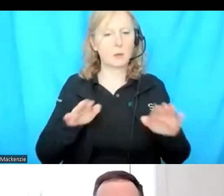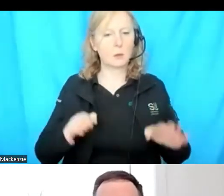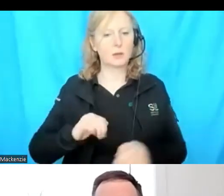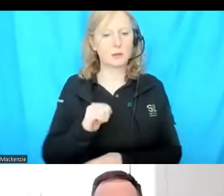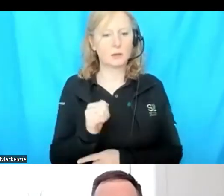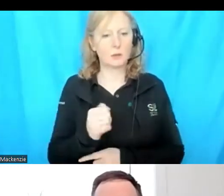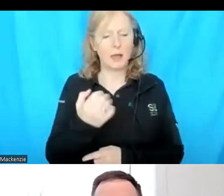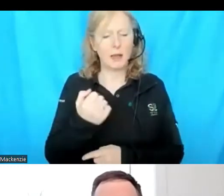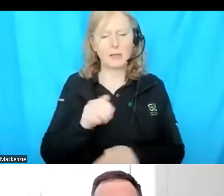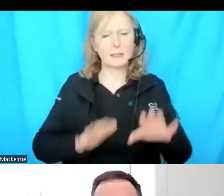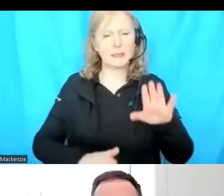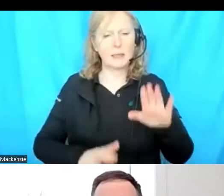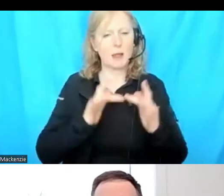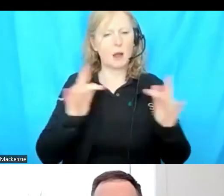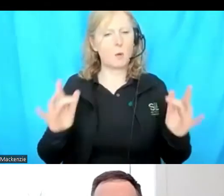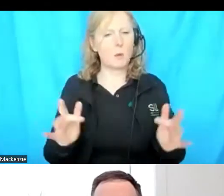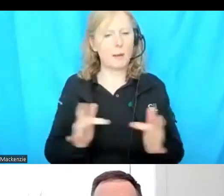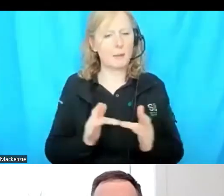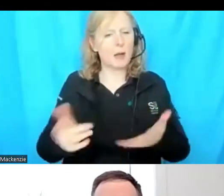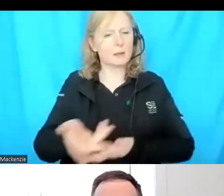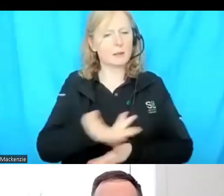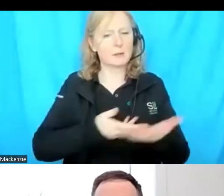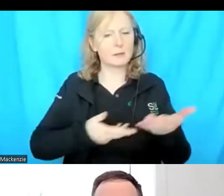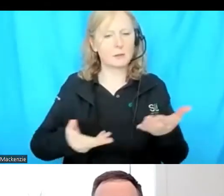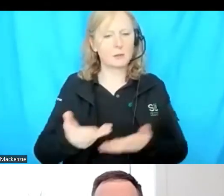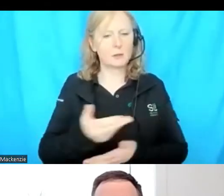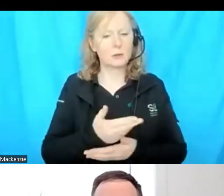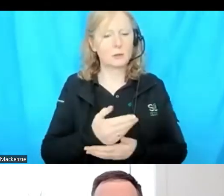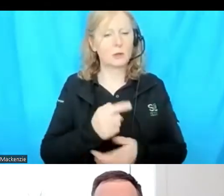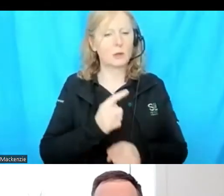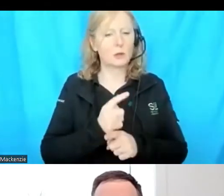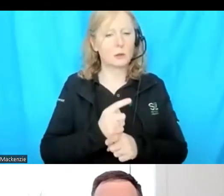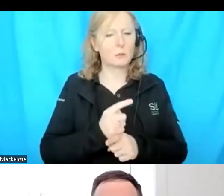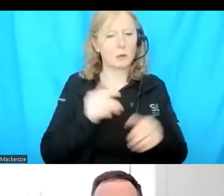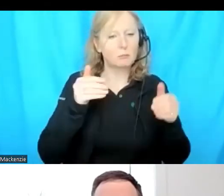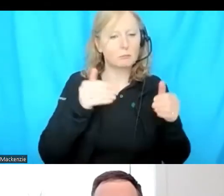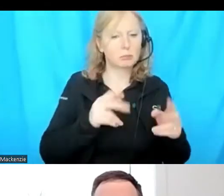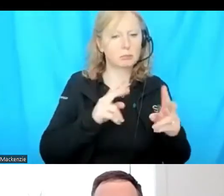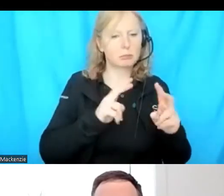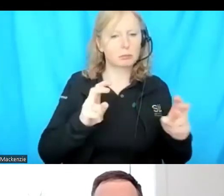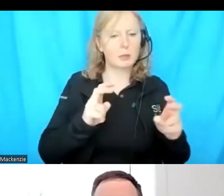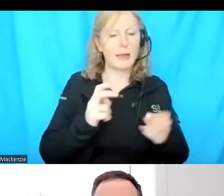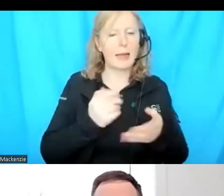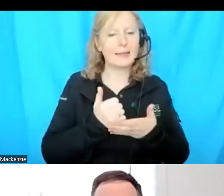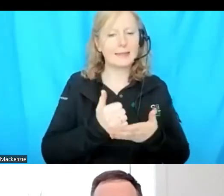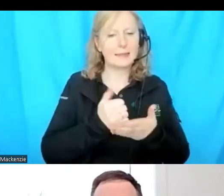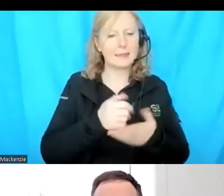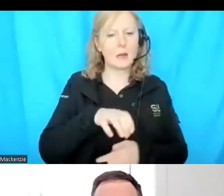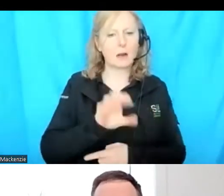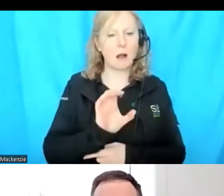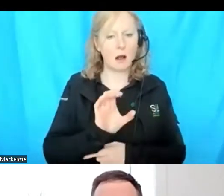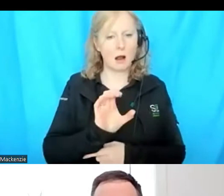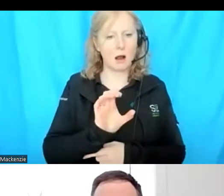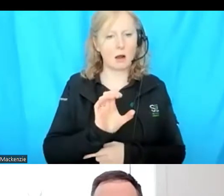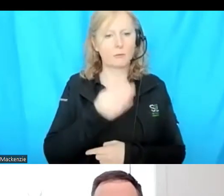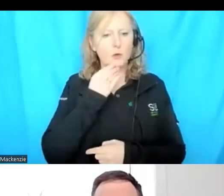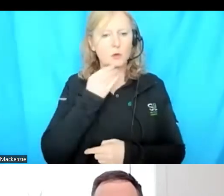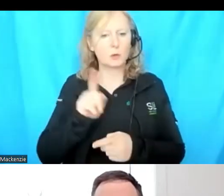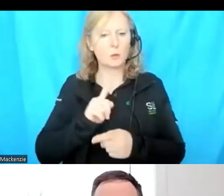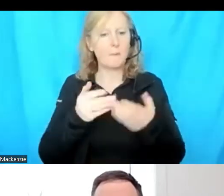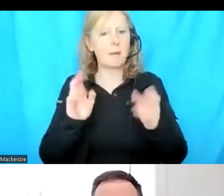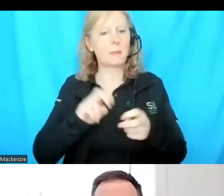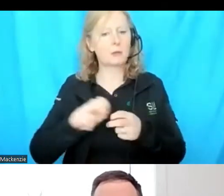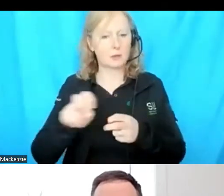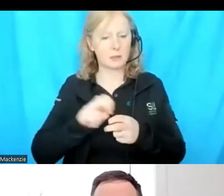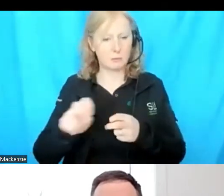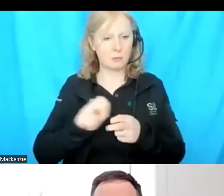a similar webinar discussion, and it was on the topic of assistance cards for use on public transport.